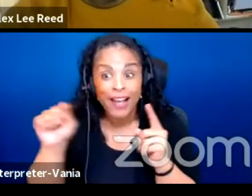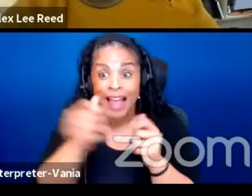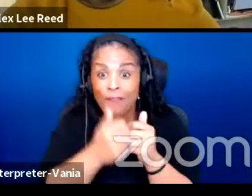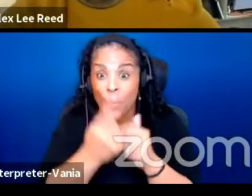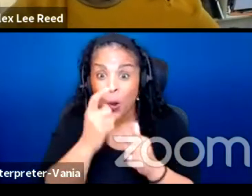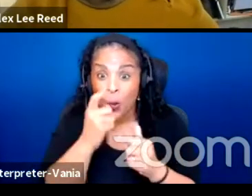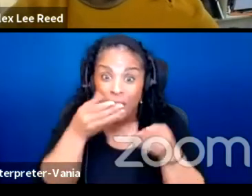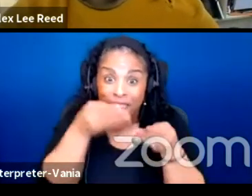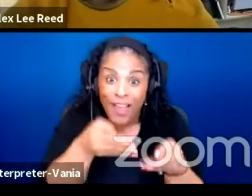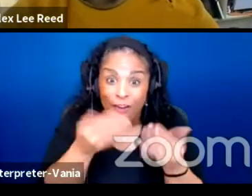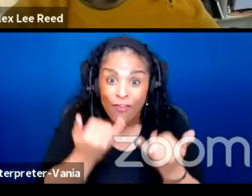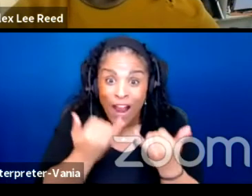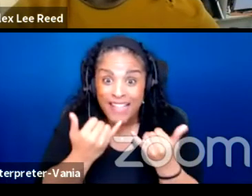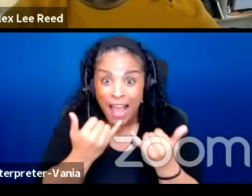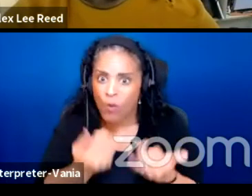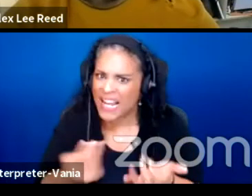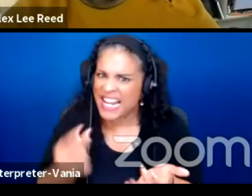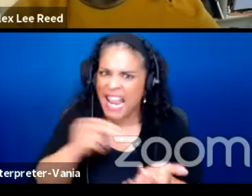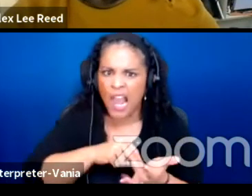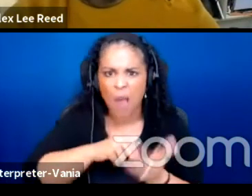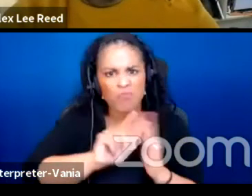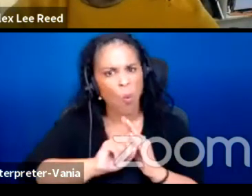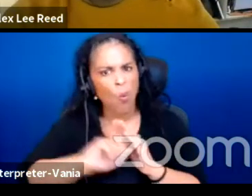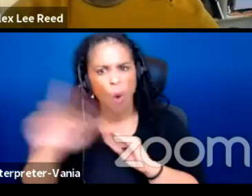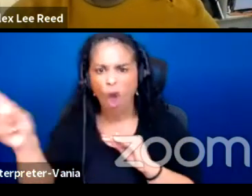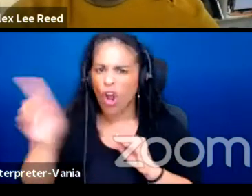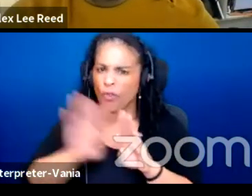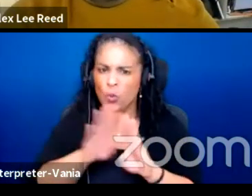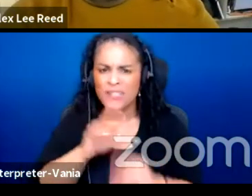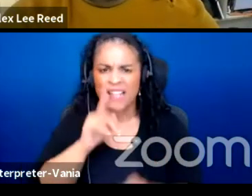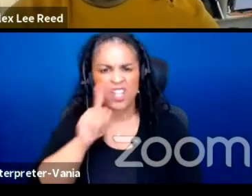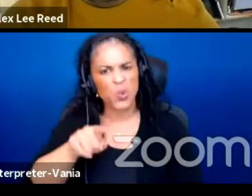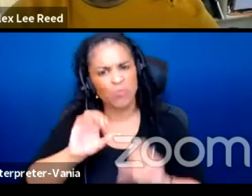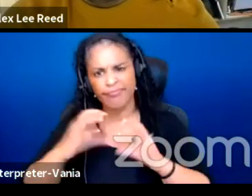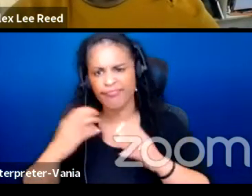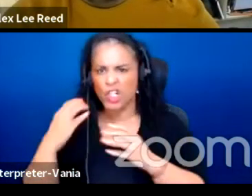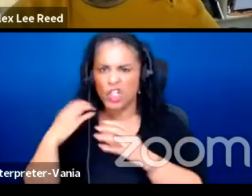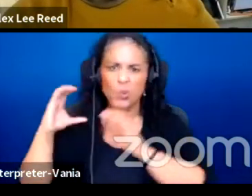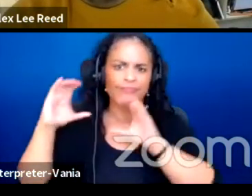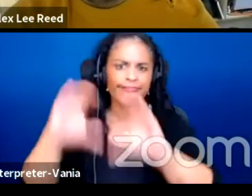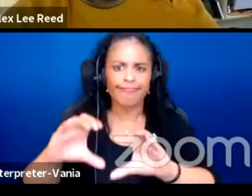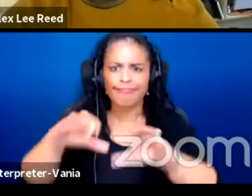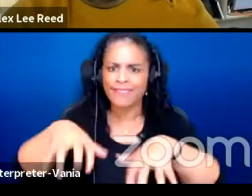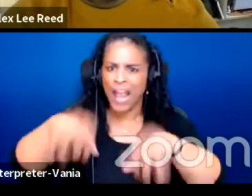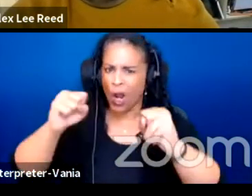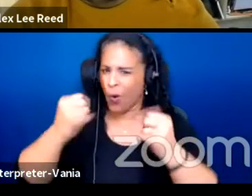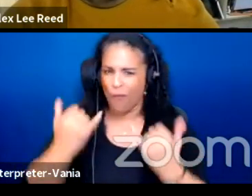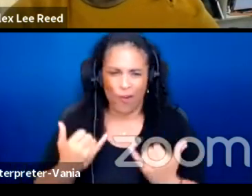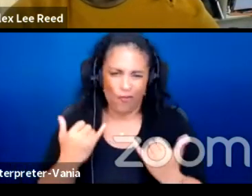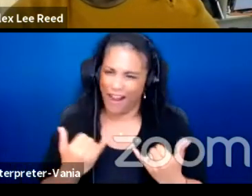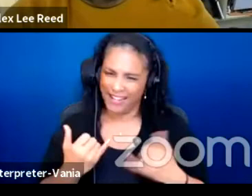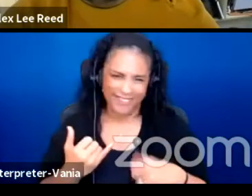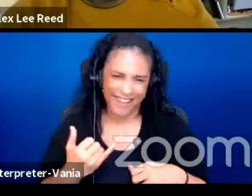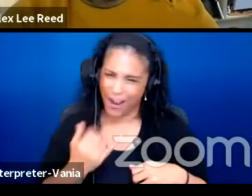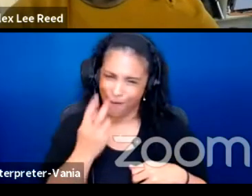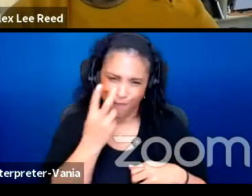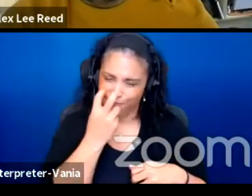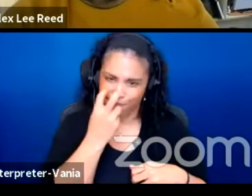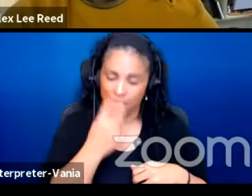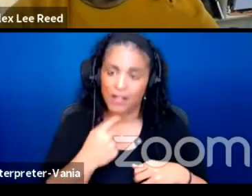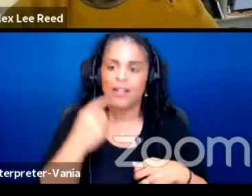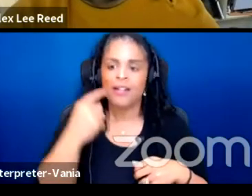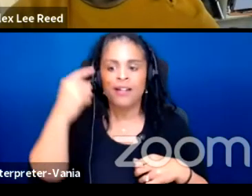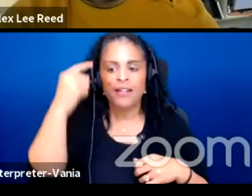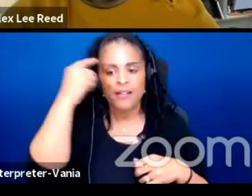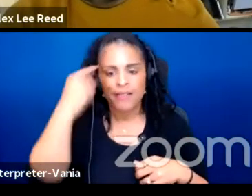there right now to get up and walk out the door and say, here, you take it over now. But I do think we have